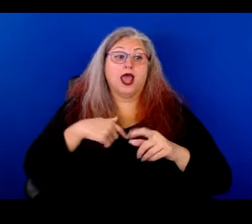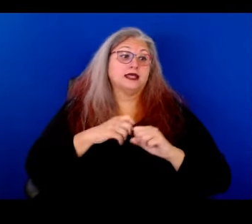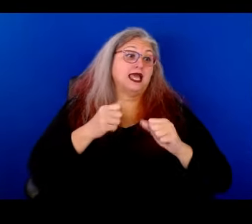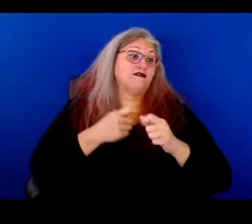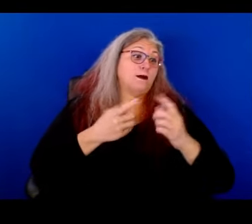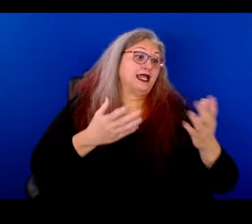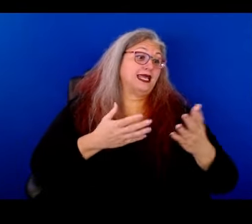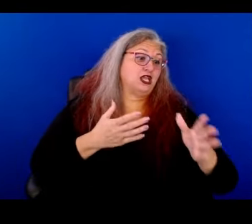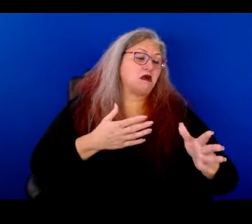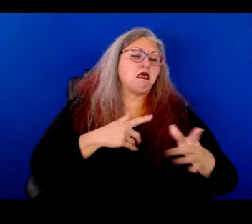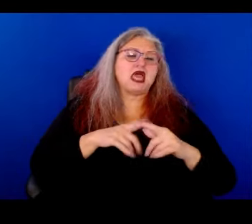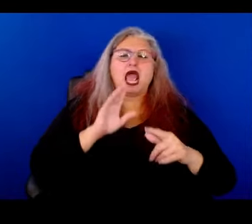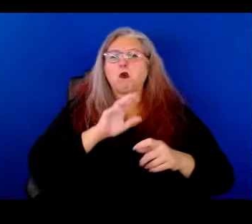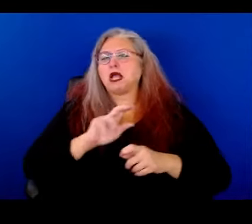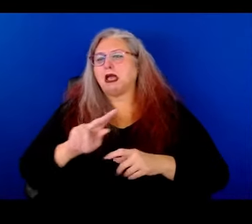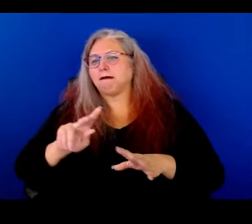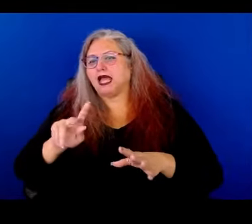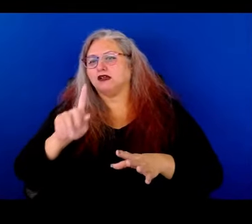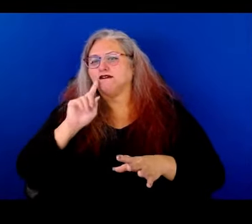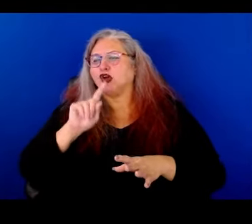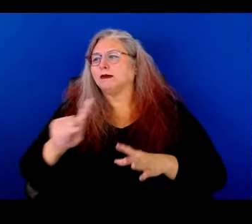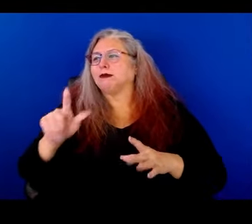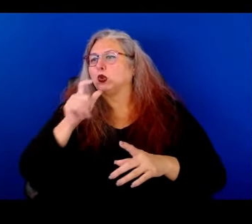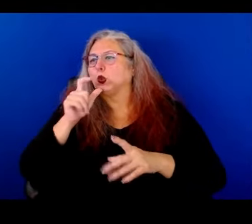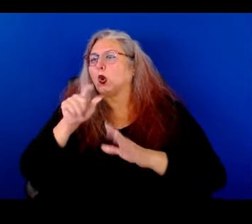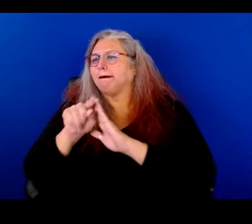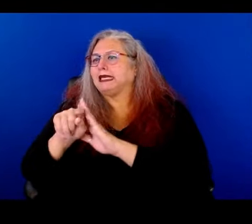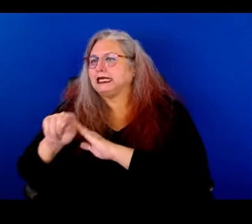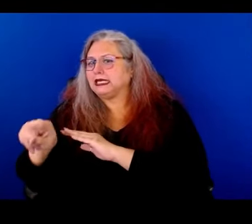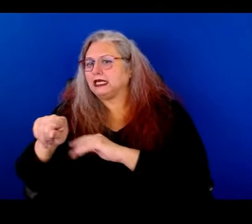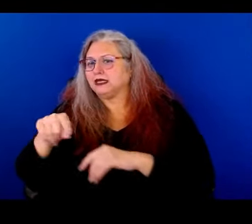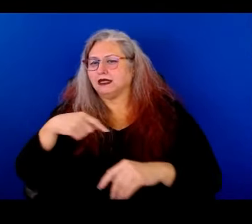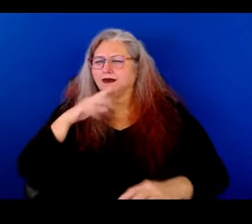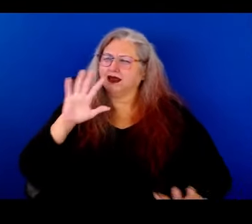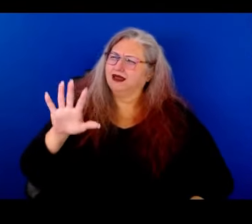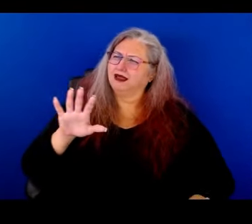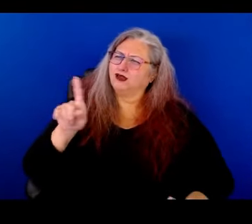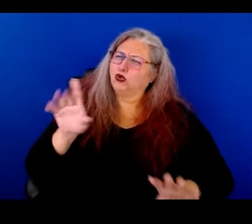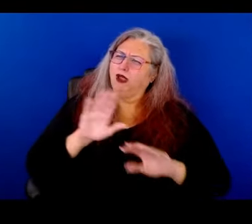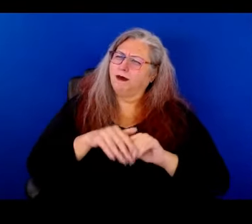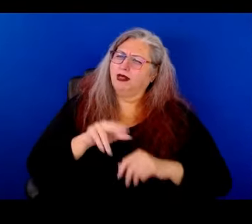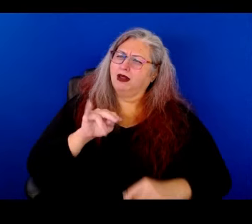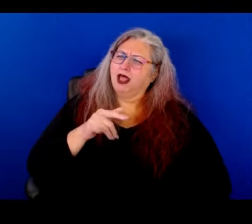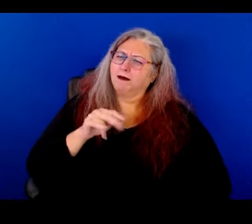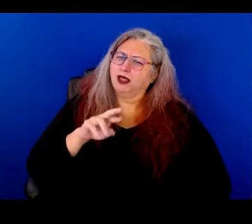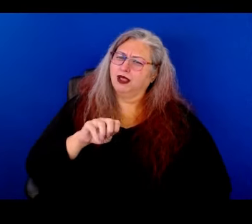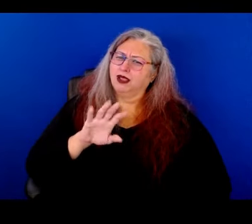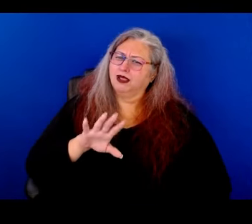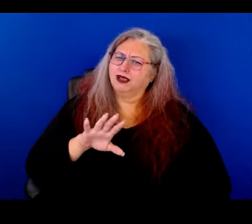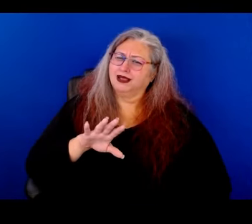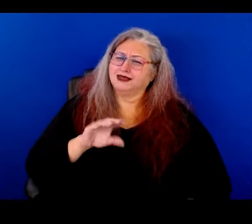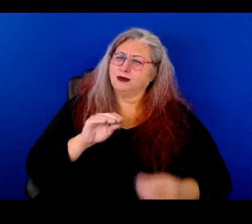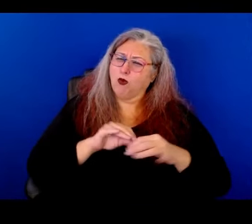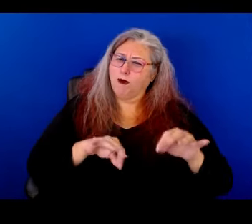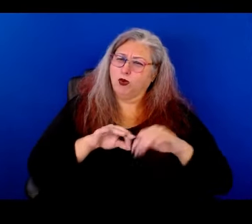save everyone here, I'll come back to the people who are being killed. I'm like, your hypothetical nightmare is